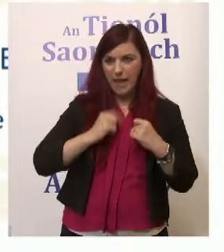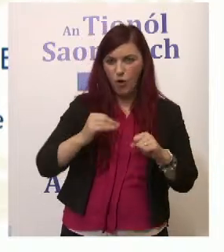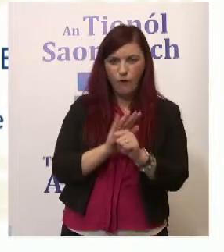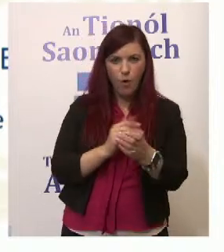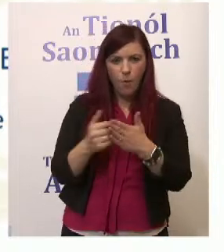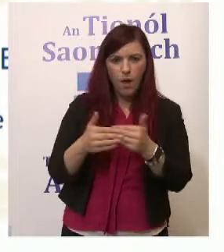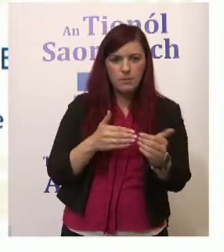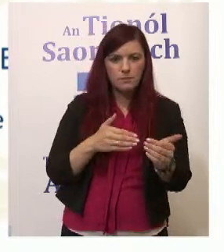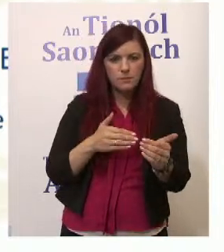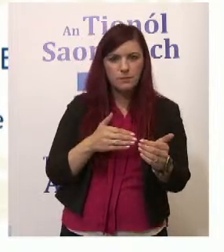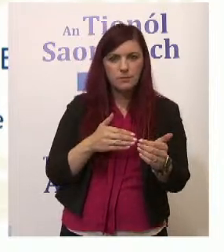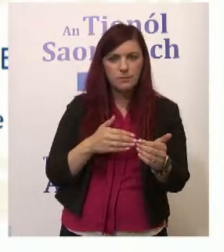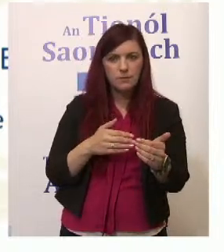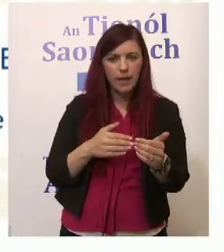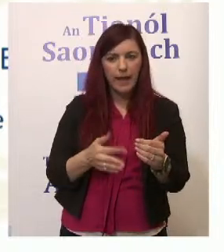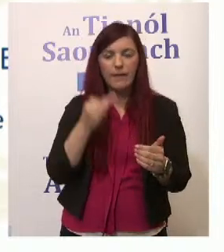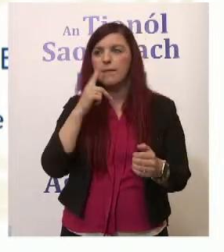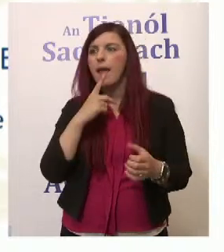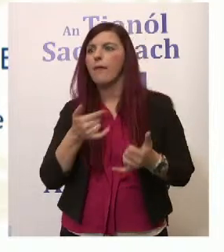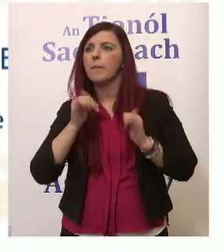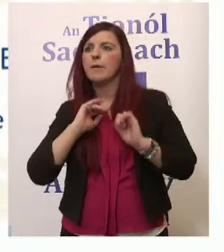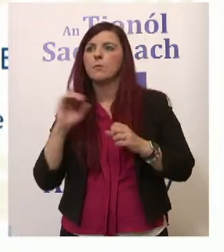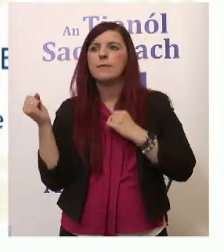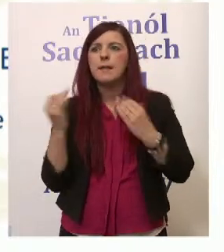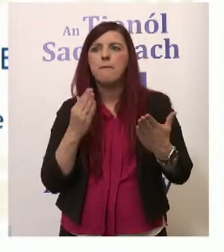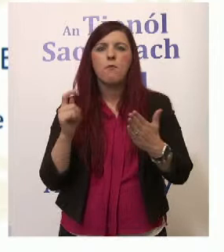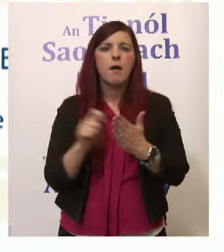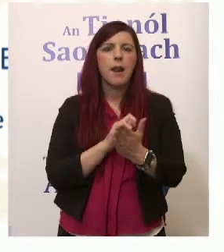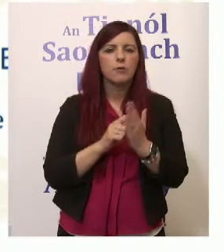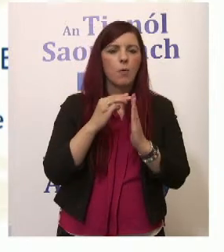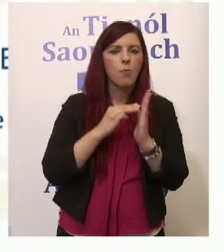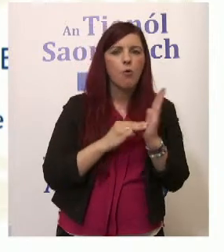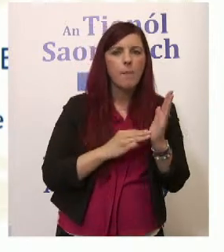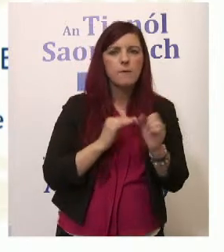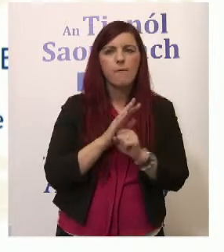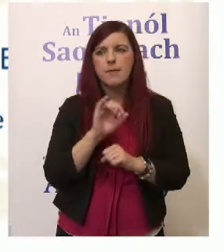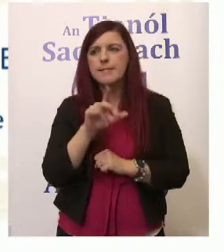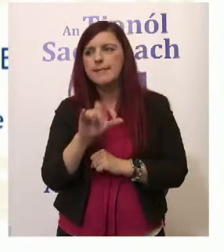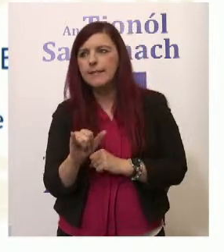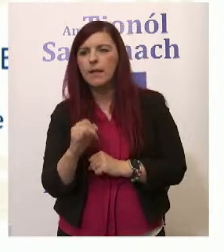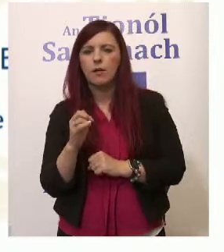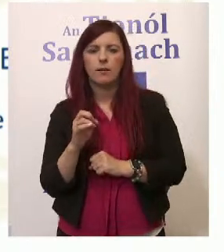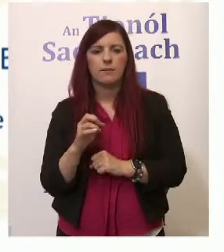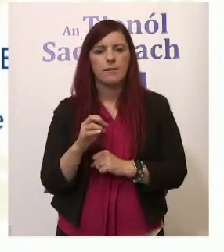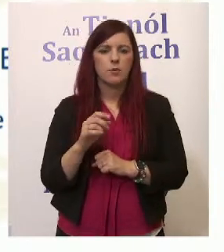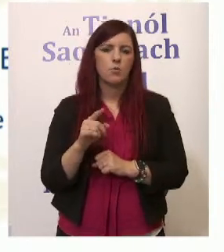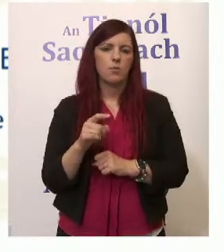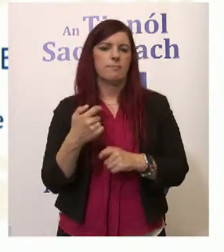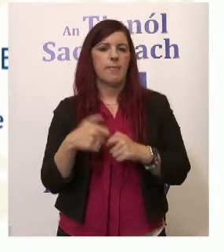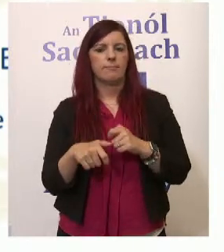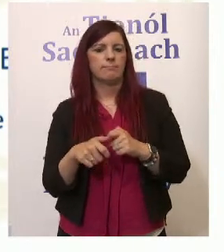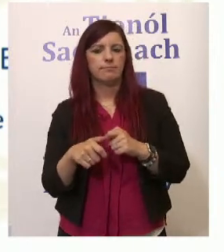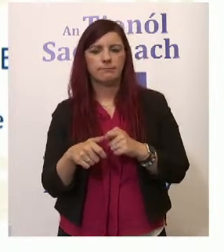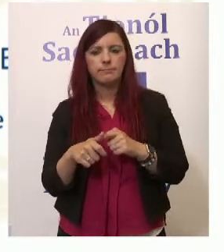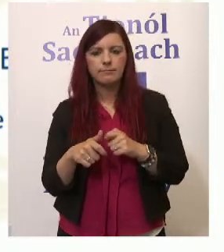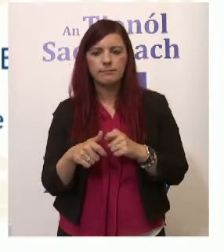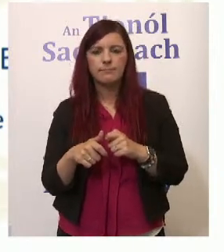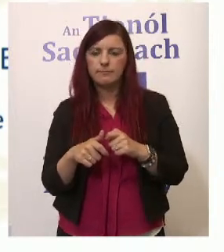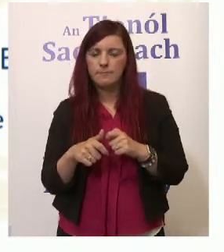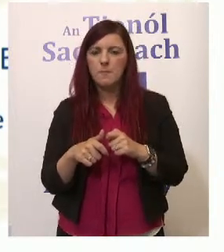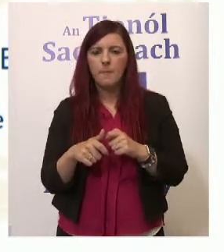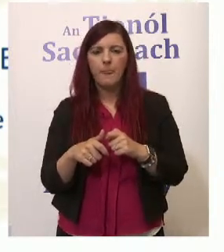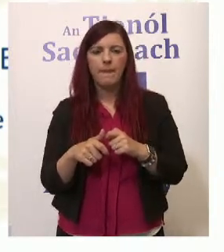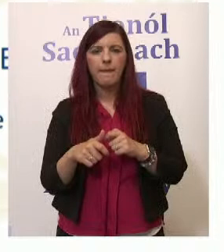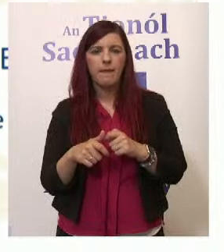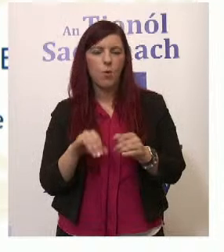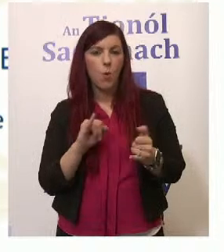a mayor your capacity to deliver on your electoral programme for your city is reliant on others facilitating it,